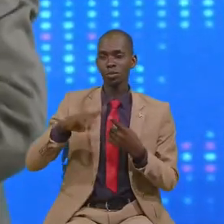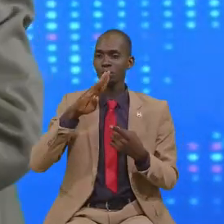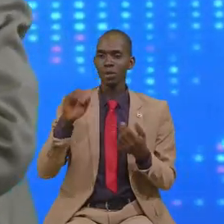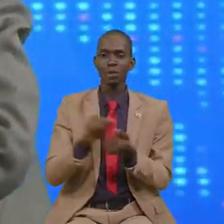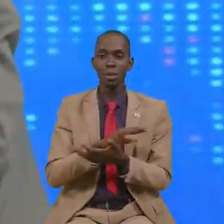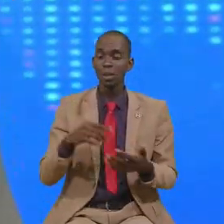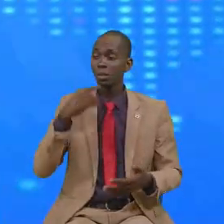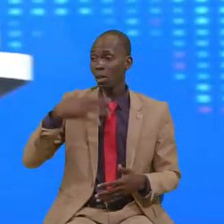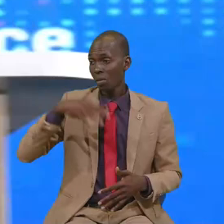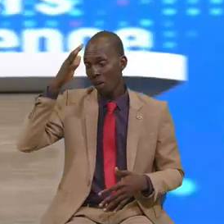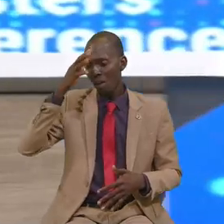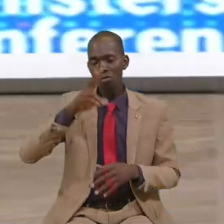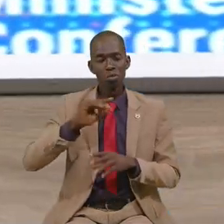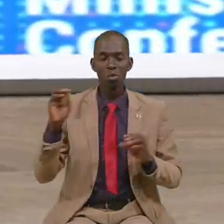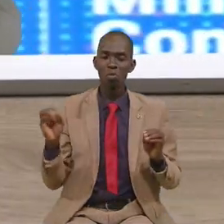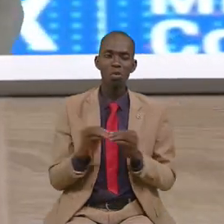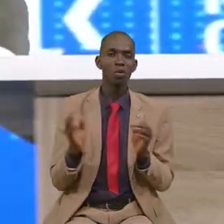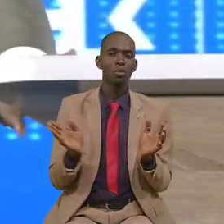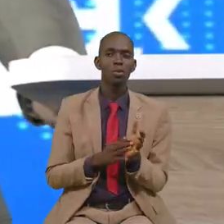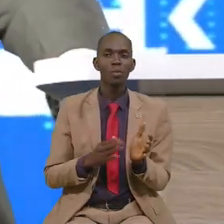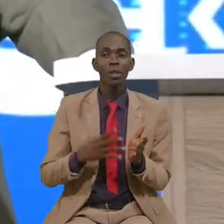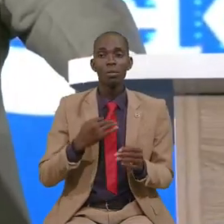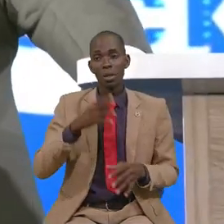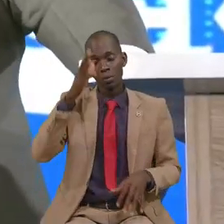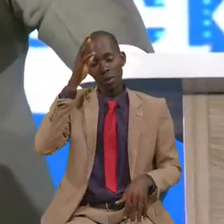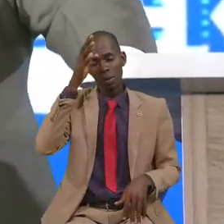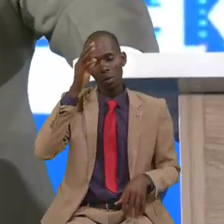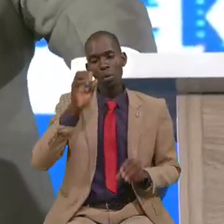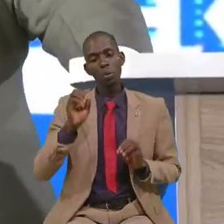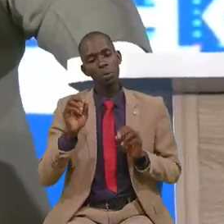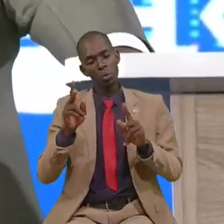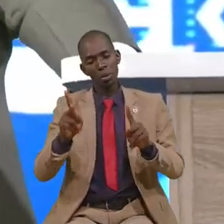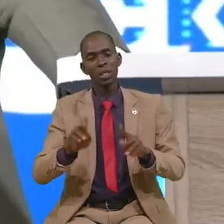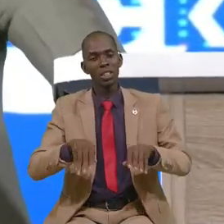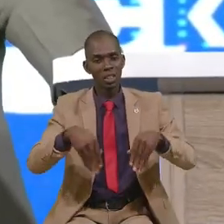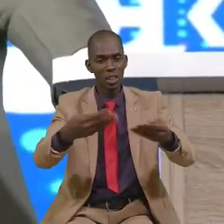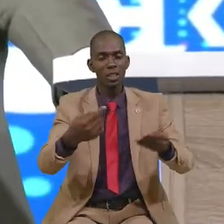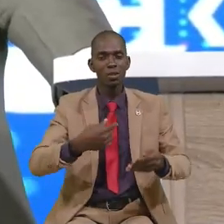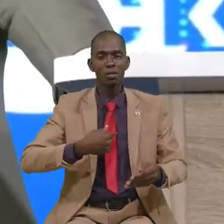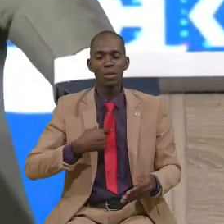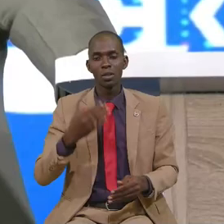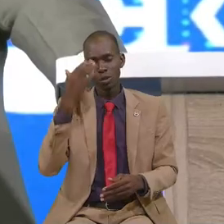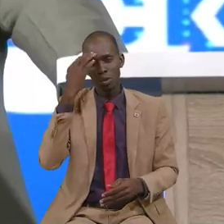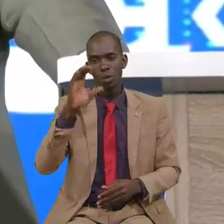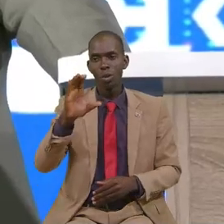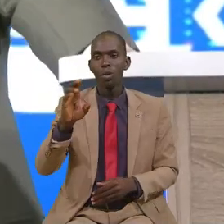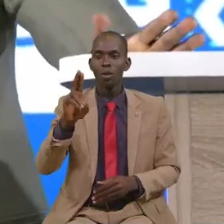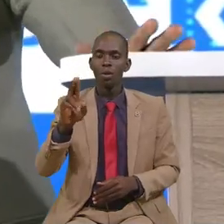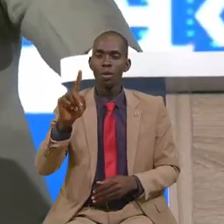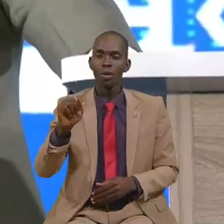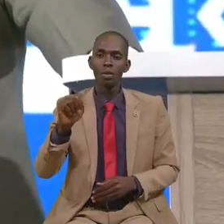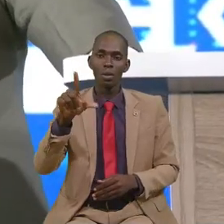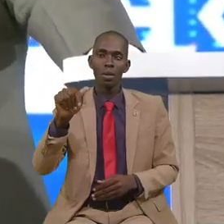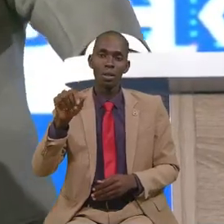schooling." And he forgot himself and gave me a cutlass to go to the farm, his farm. And